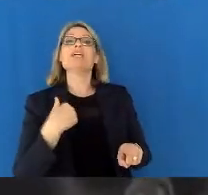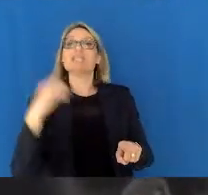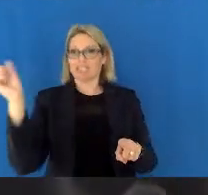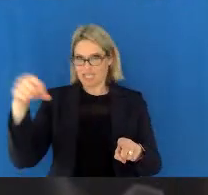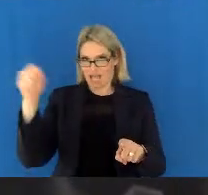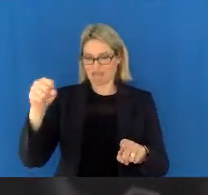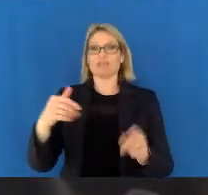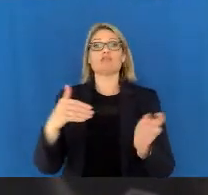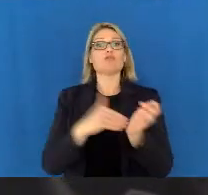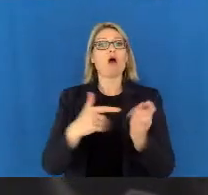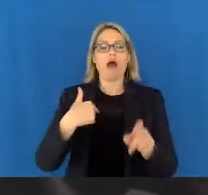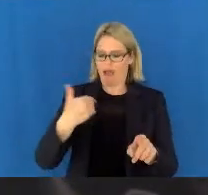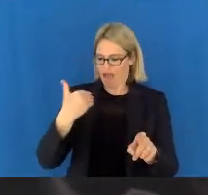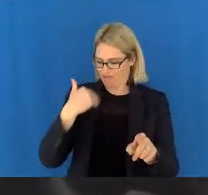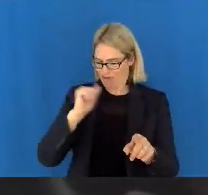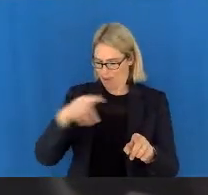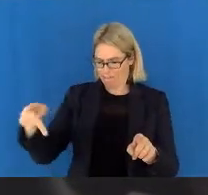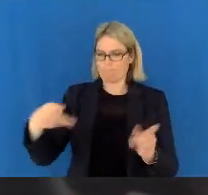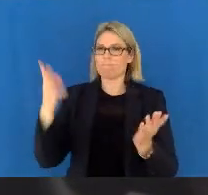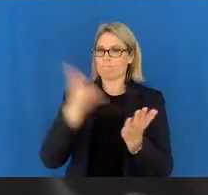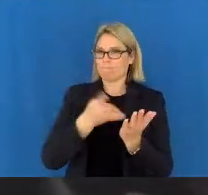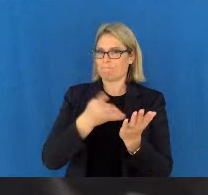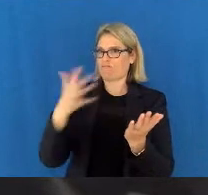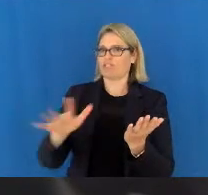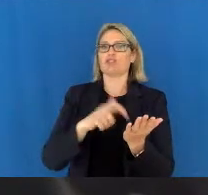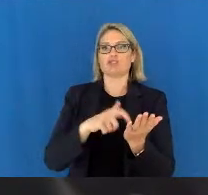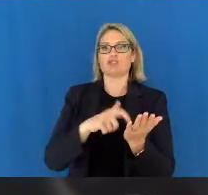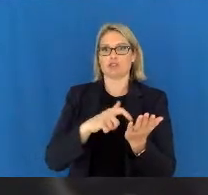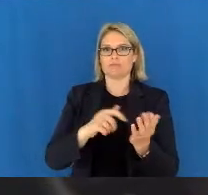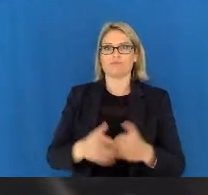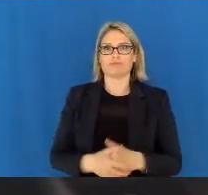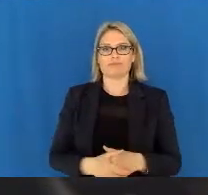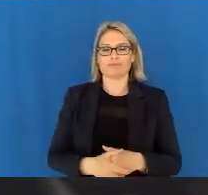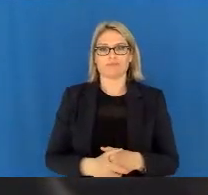Doctor? Yes, I do. C'est sûr que c'est